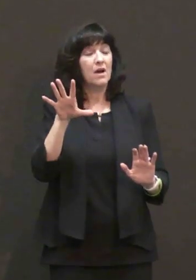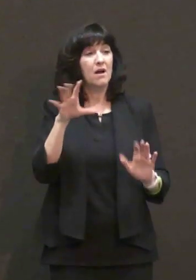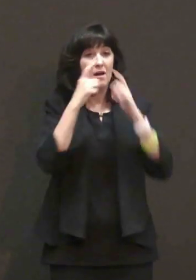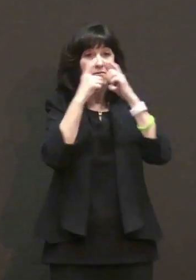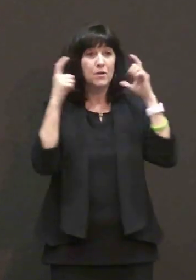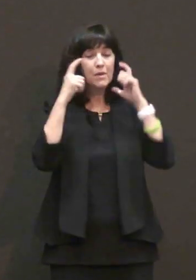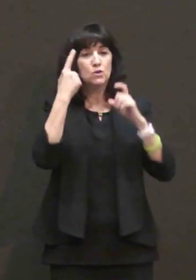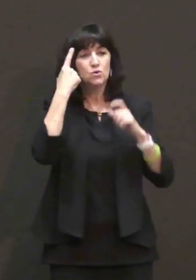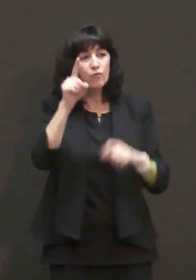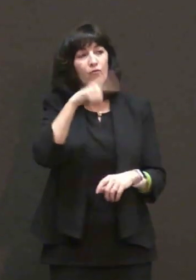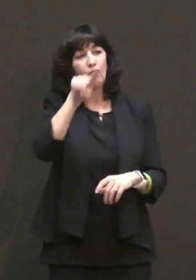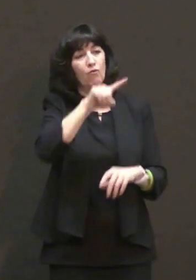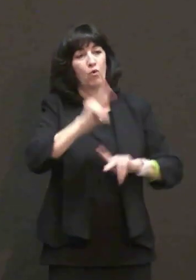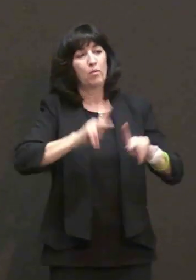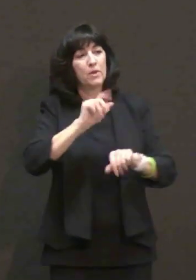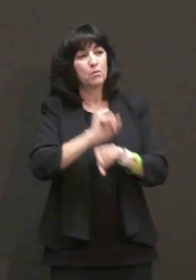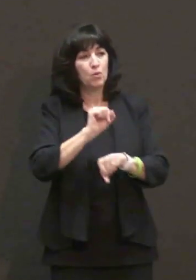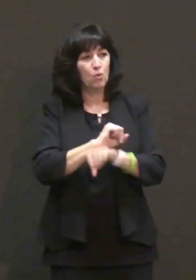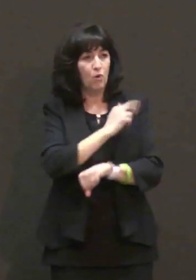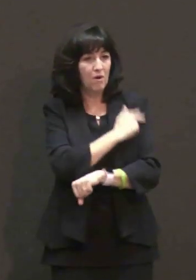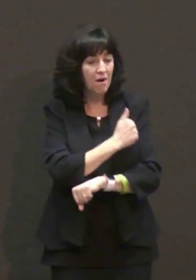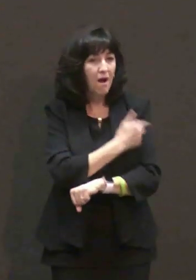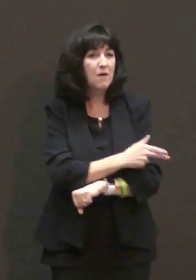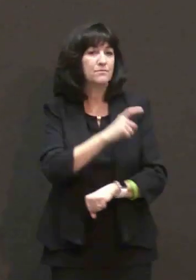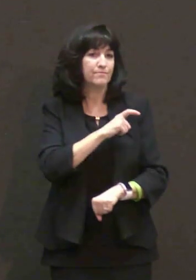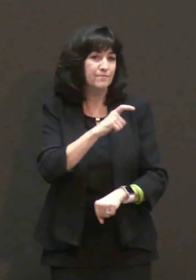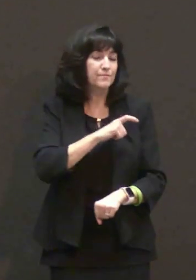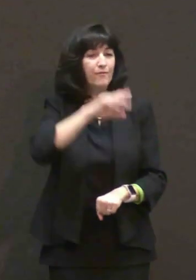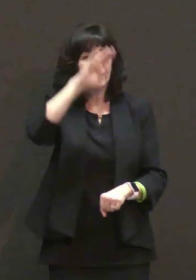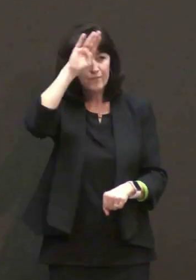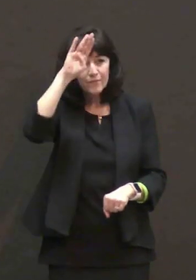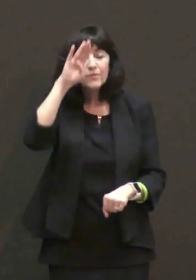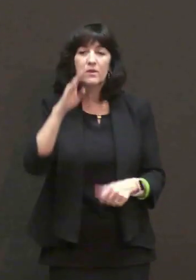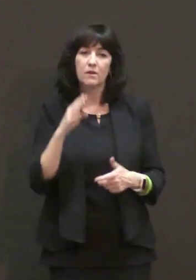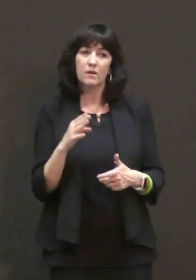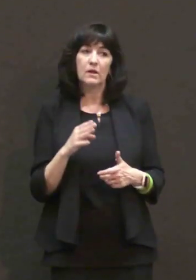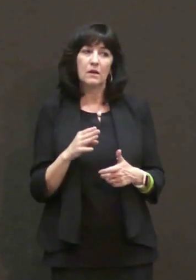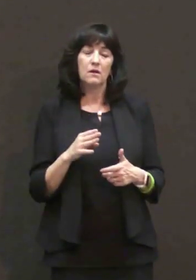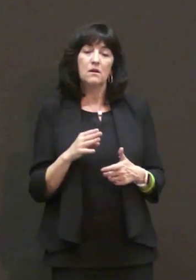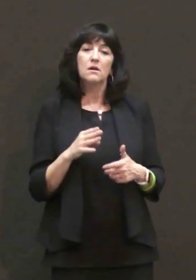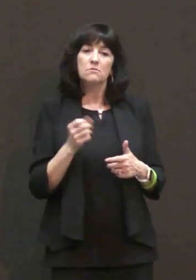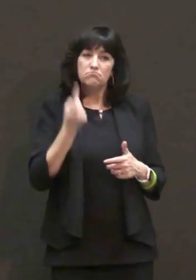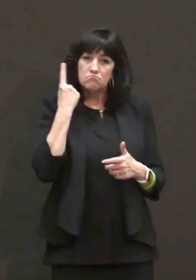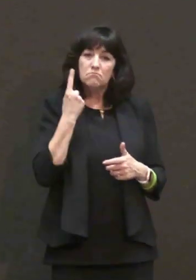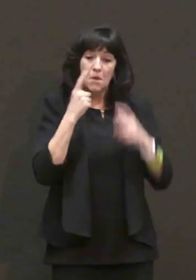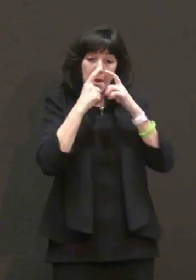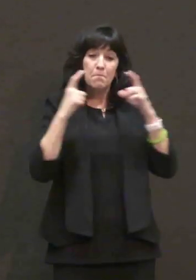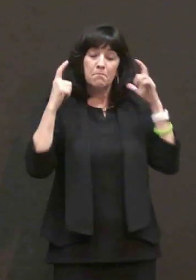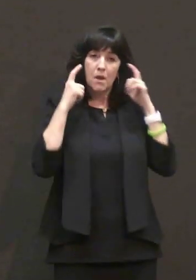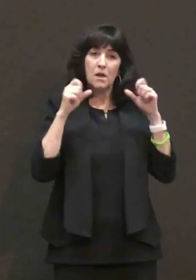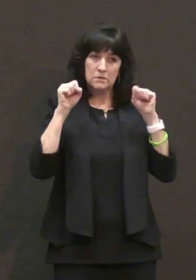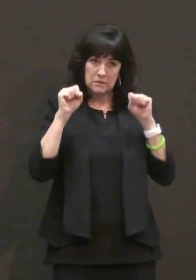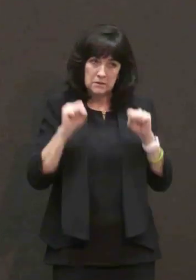think there's a positive that can be gained from that for people using it to when they go out to the grocery store. It